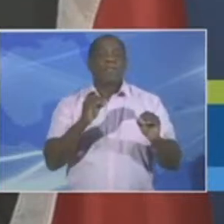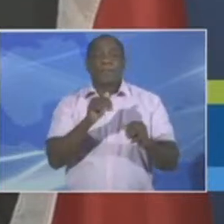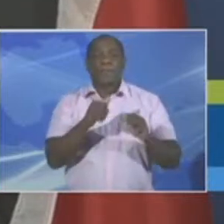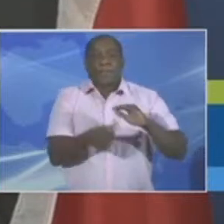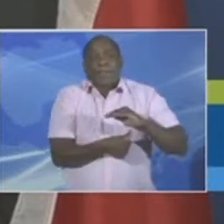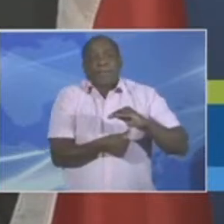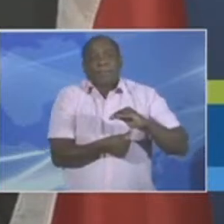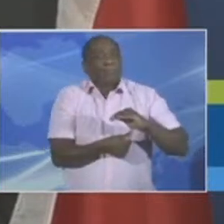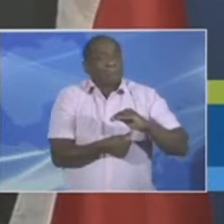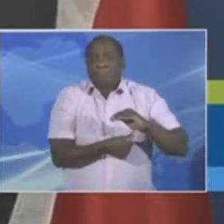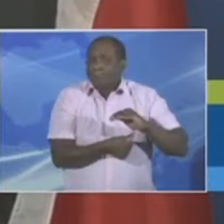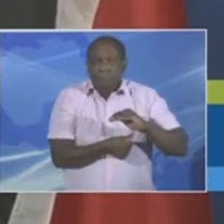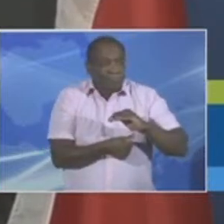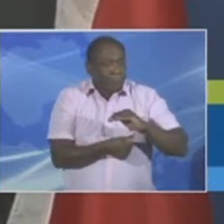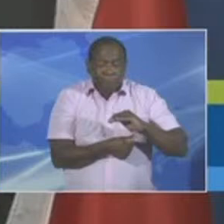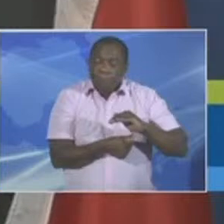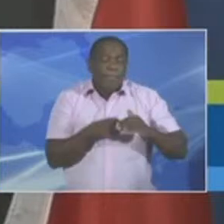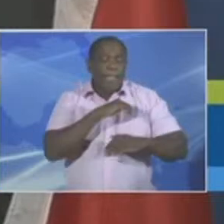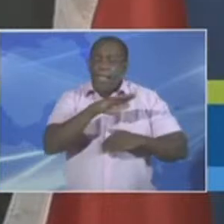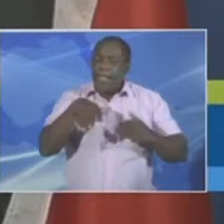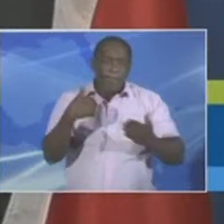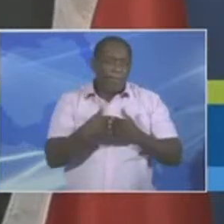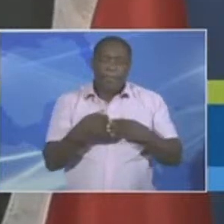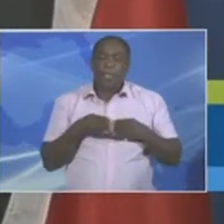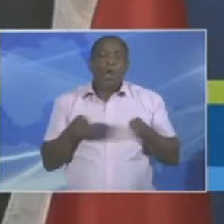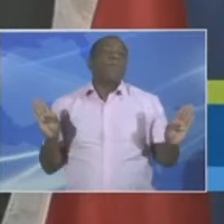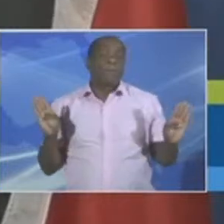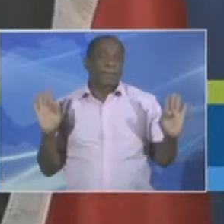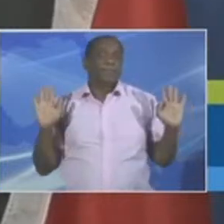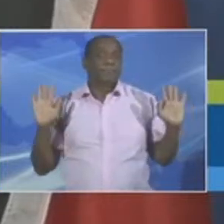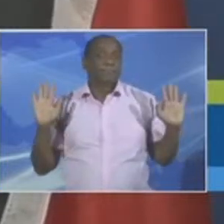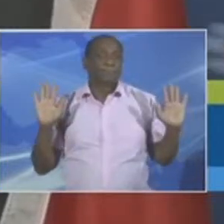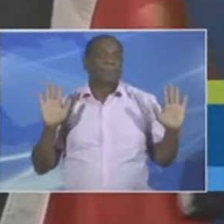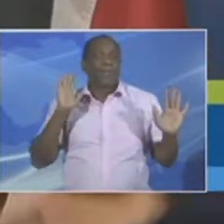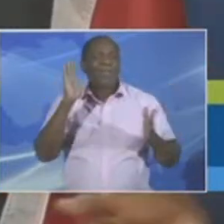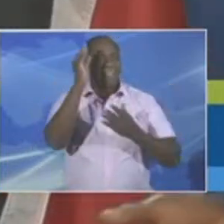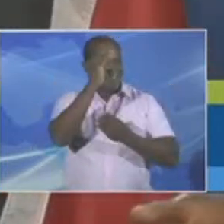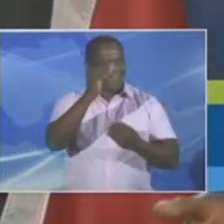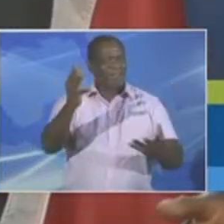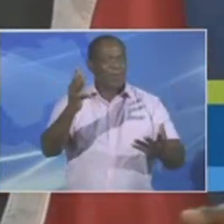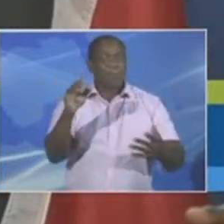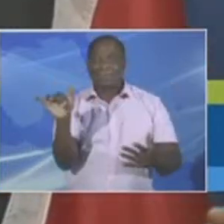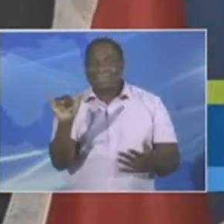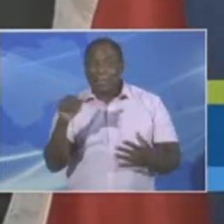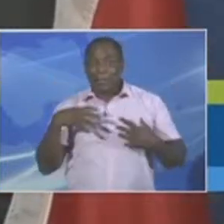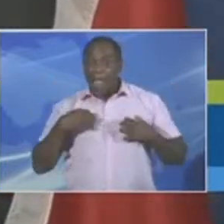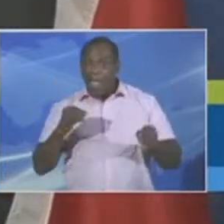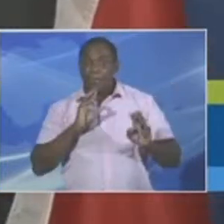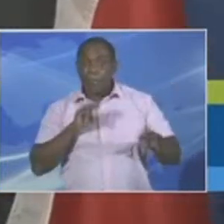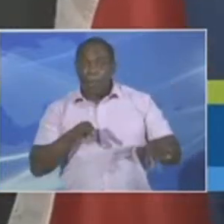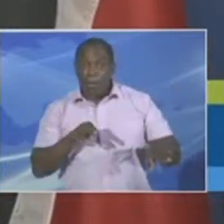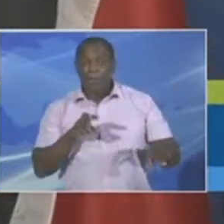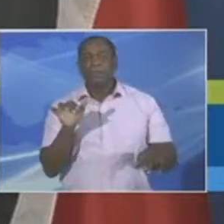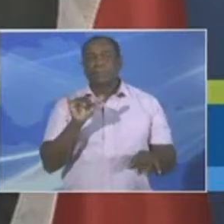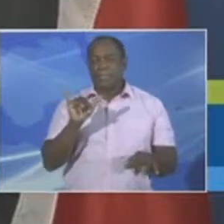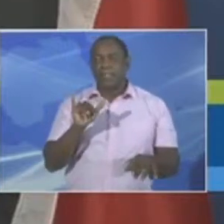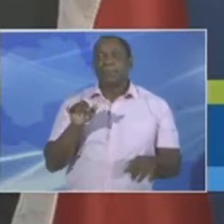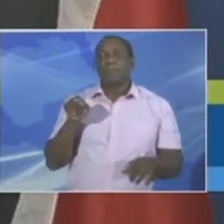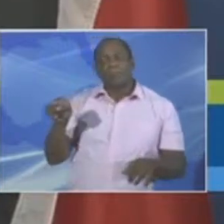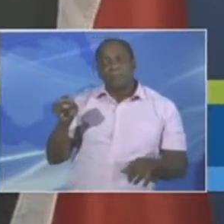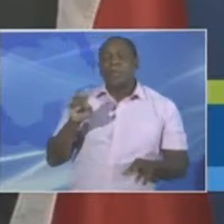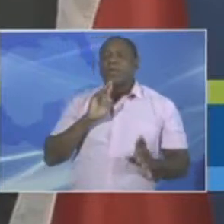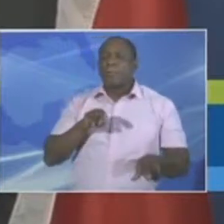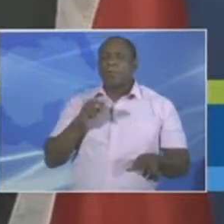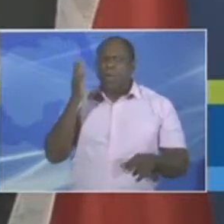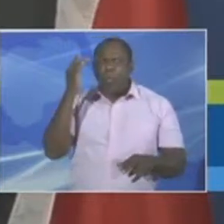to hide from this population. As soon as any of those reports come in, as we did with the health report, we make it known,